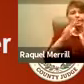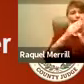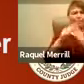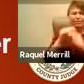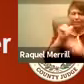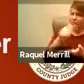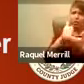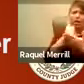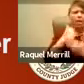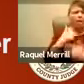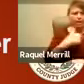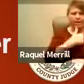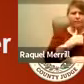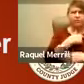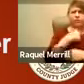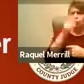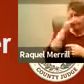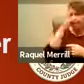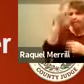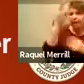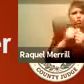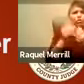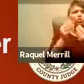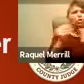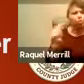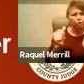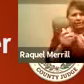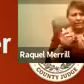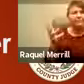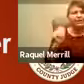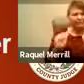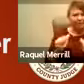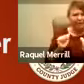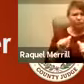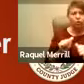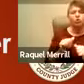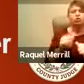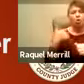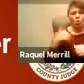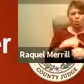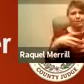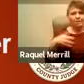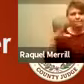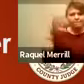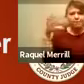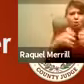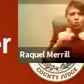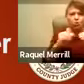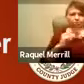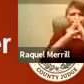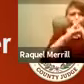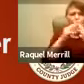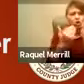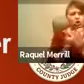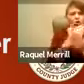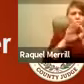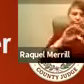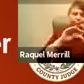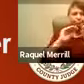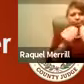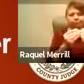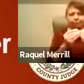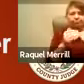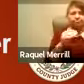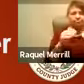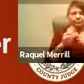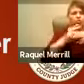us come up with solutions as much as possible. So we formed a new organization, a new task force. We